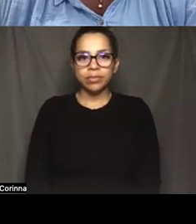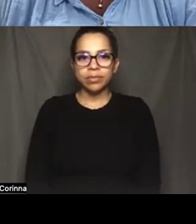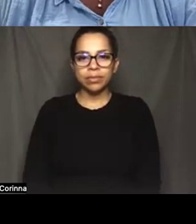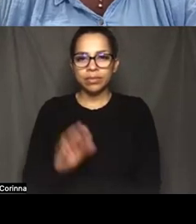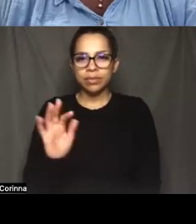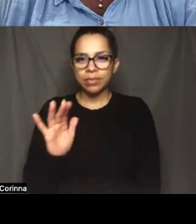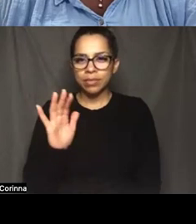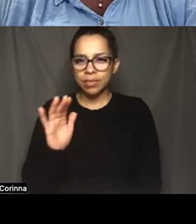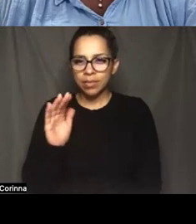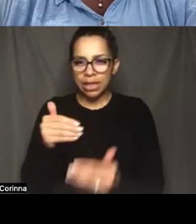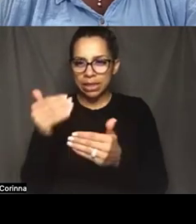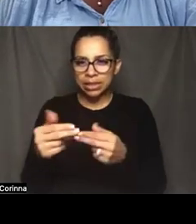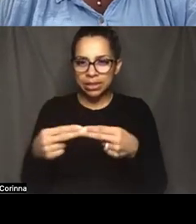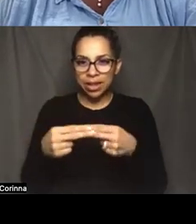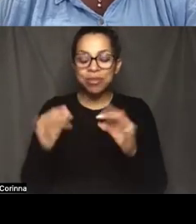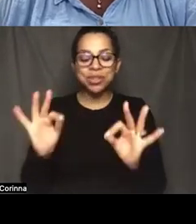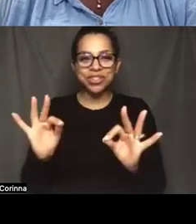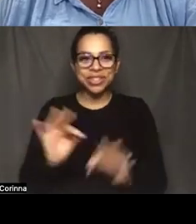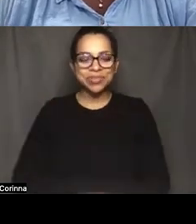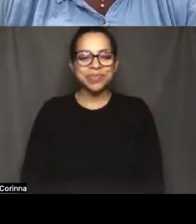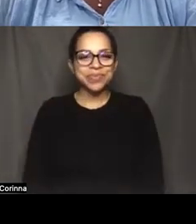next, all right, there you go.